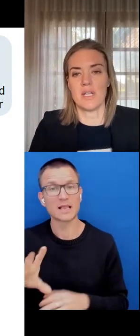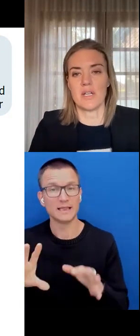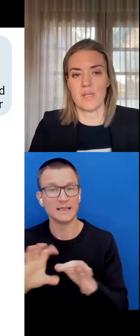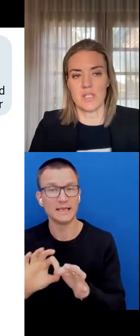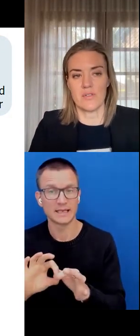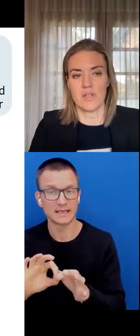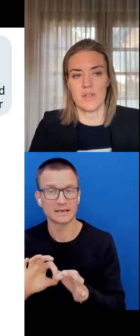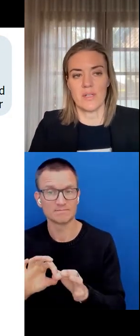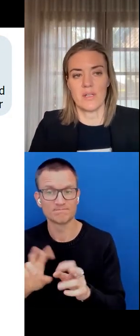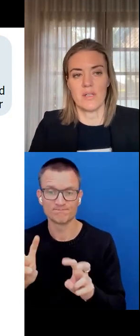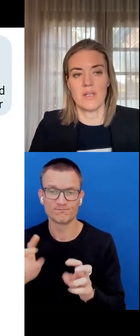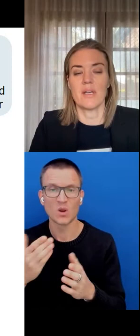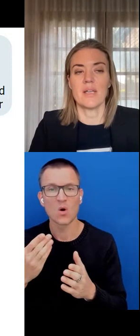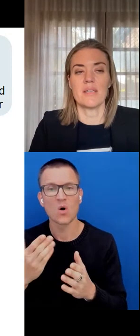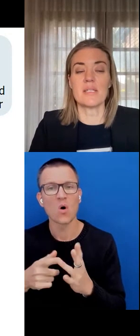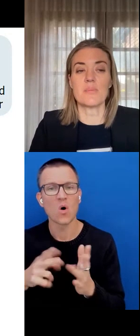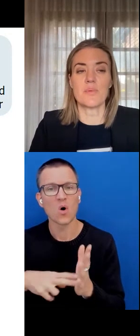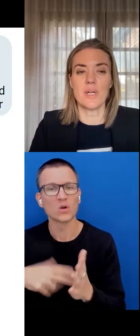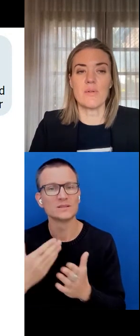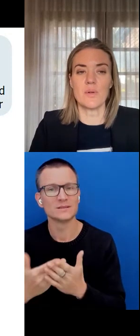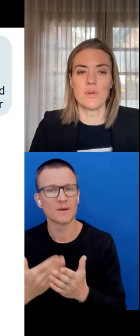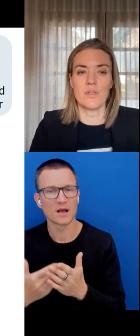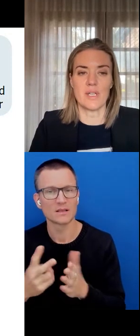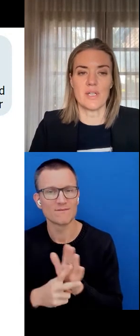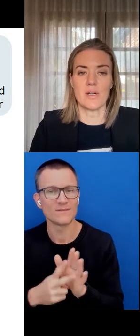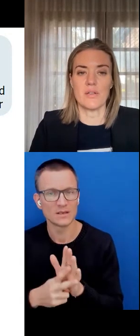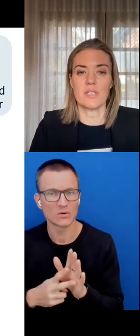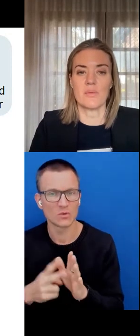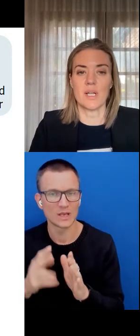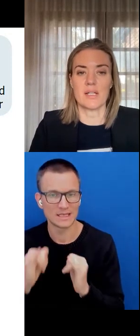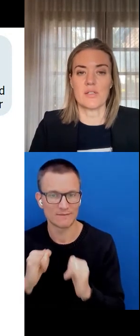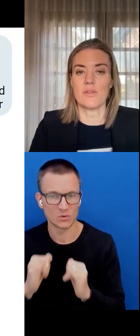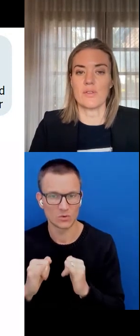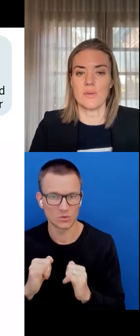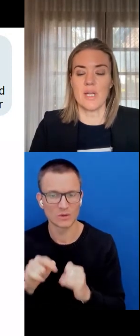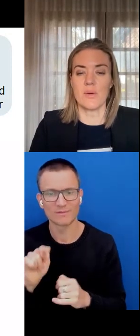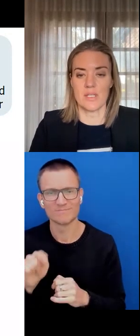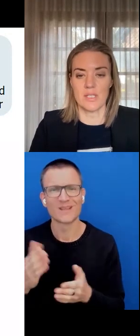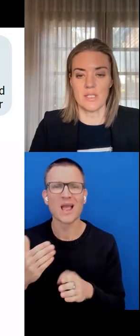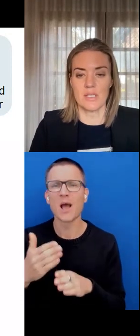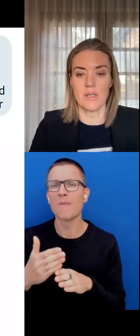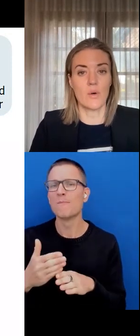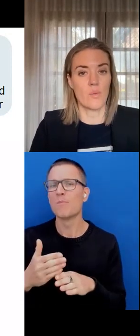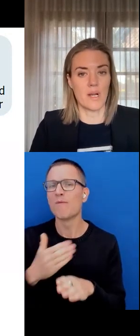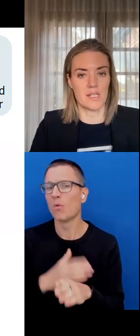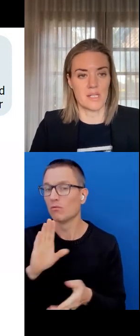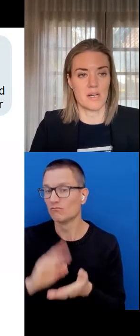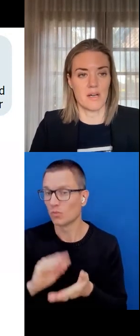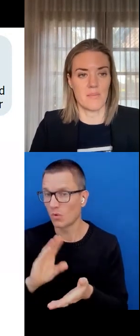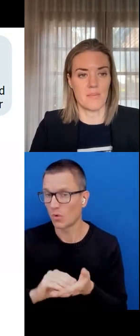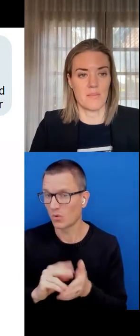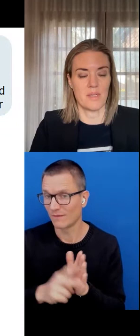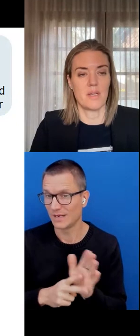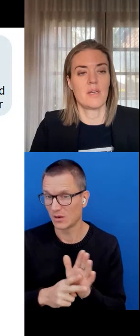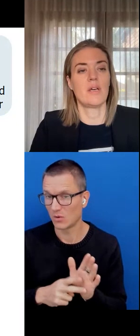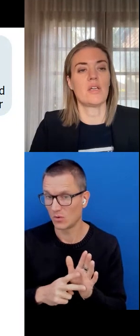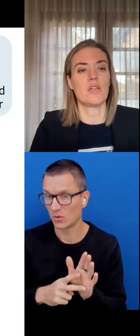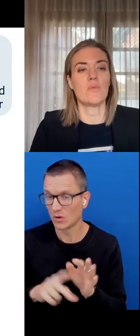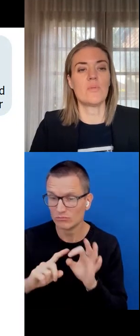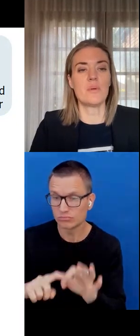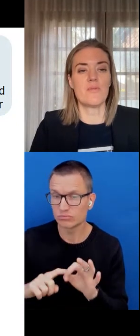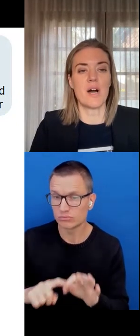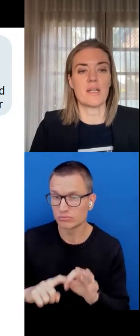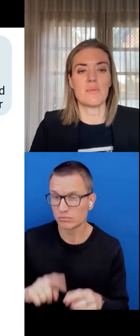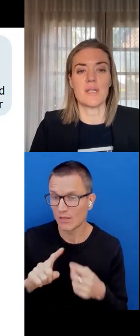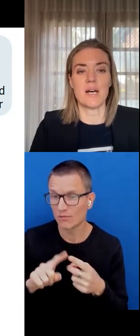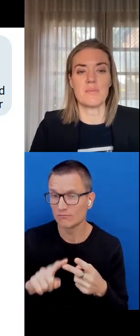on-demand video interview. This is a pre-recorded video that will ask you 3 questions, one at a time. You